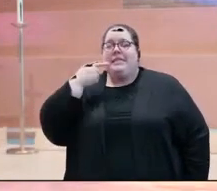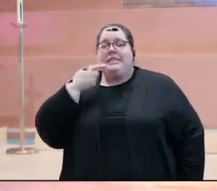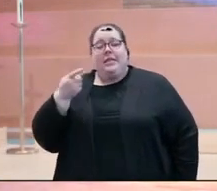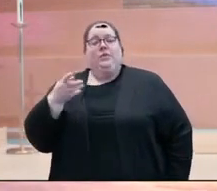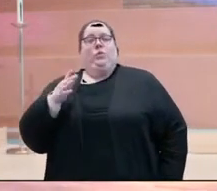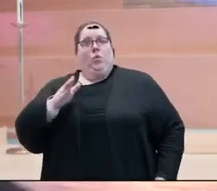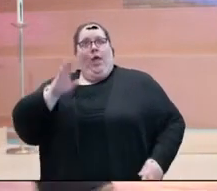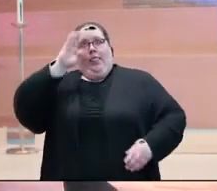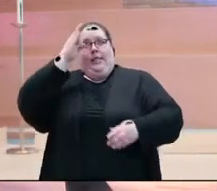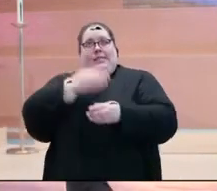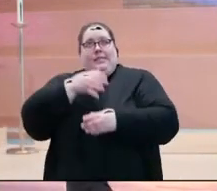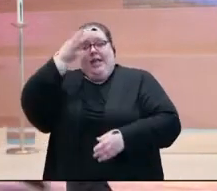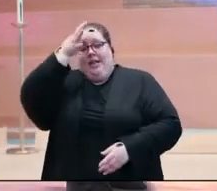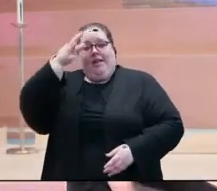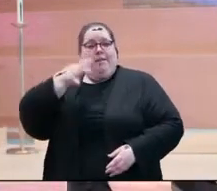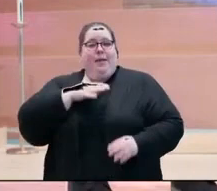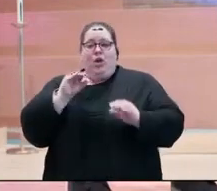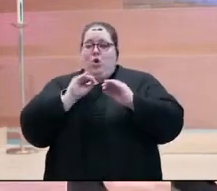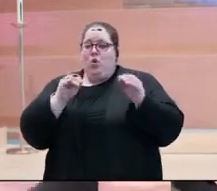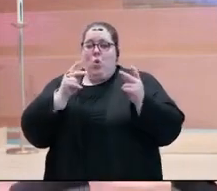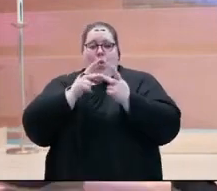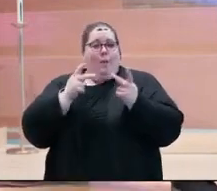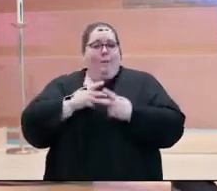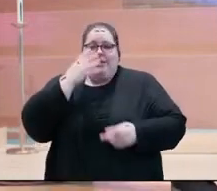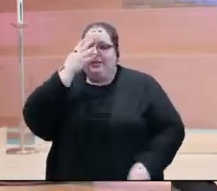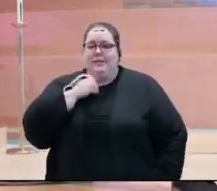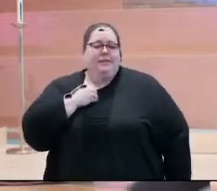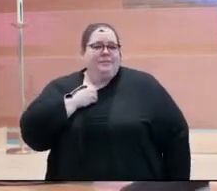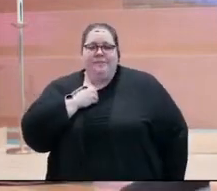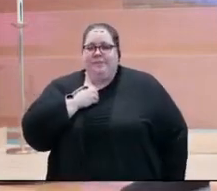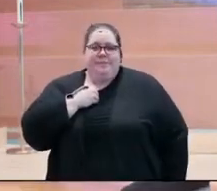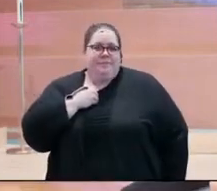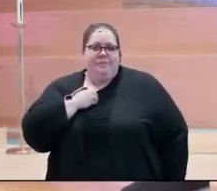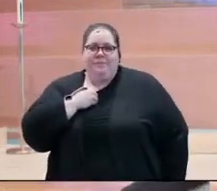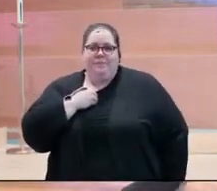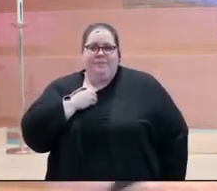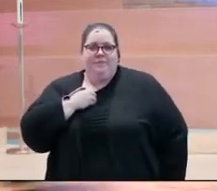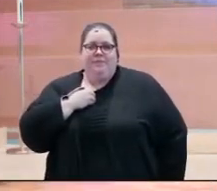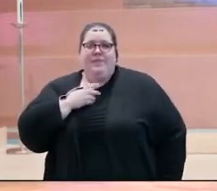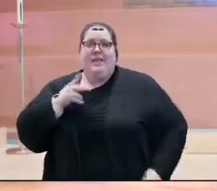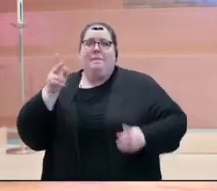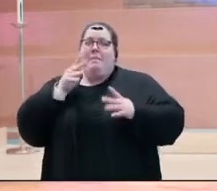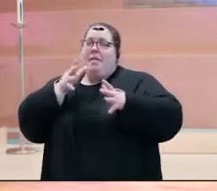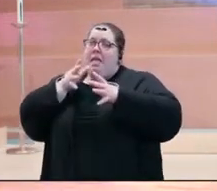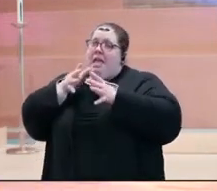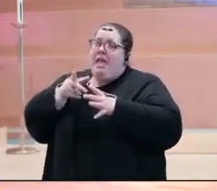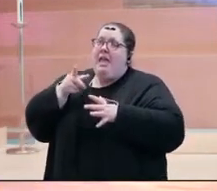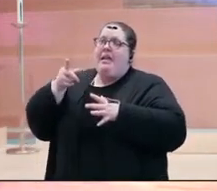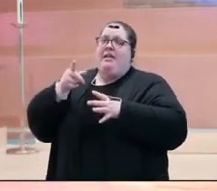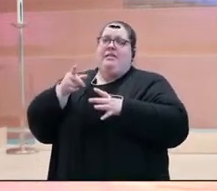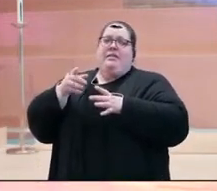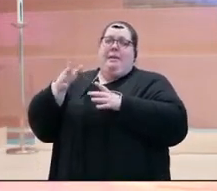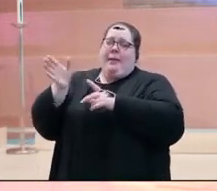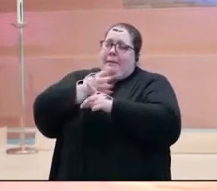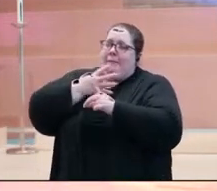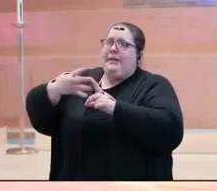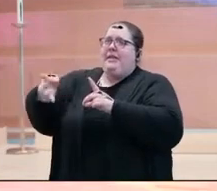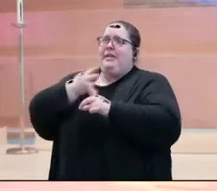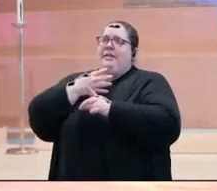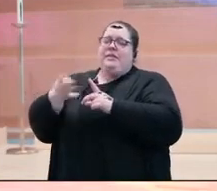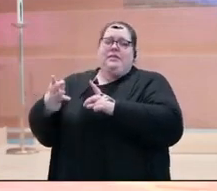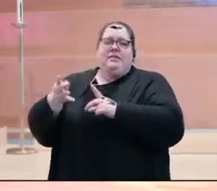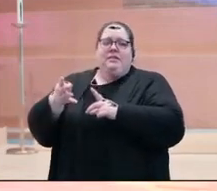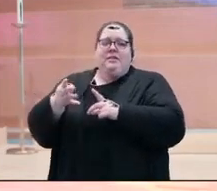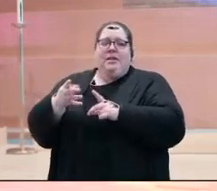himself, the Son of Man has no place to lay his head. He was despised and rejected and bruised and beaten by the very